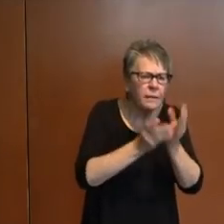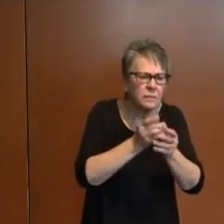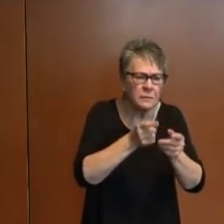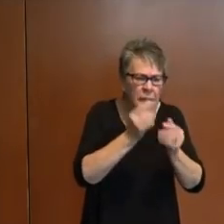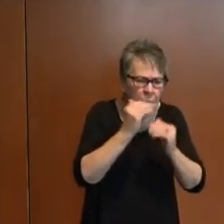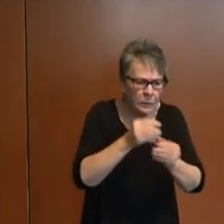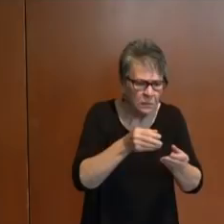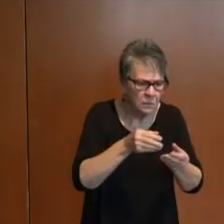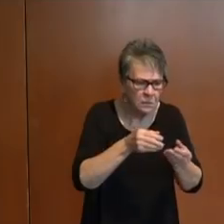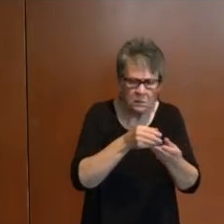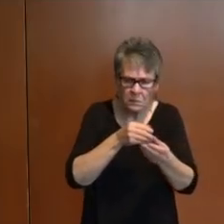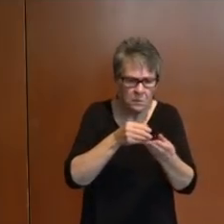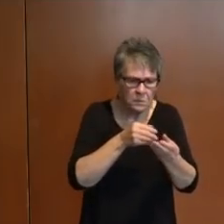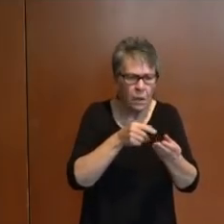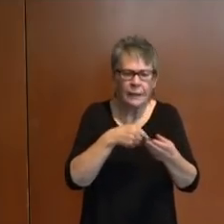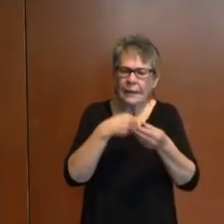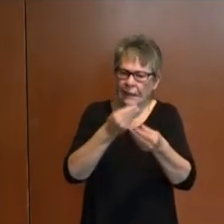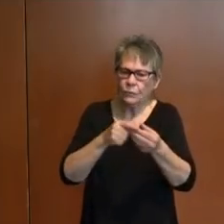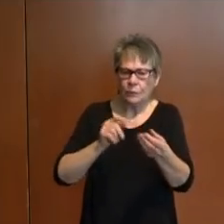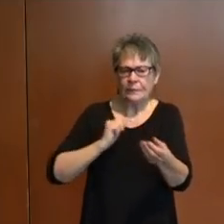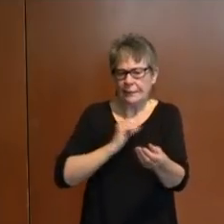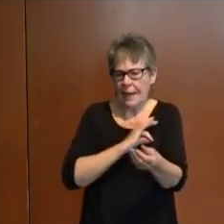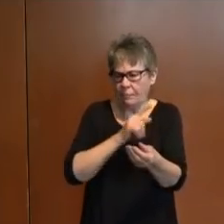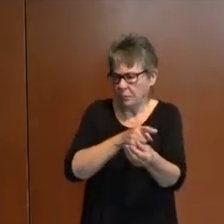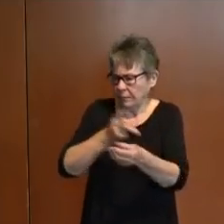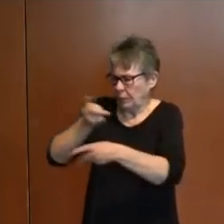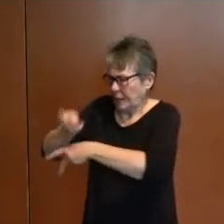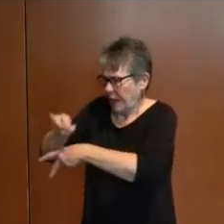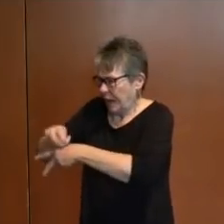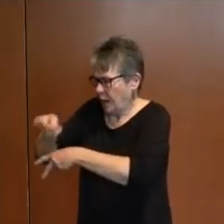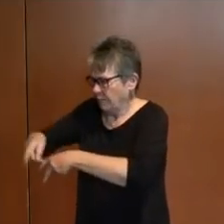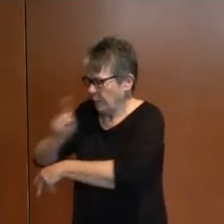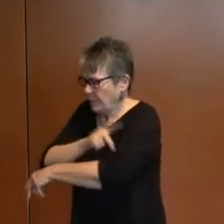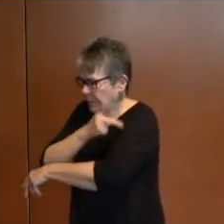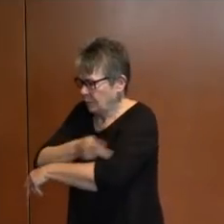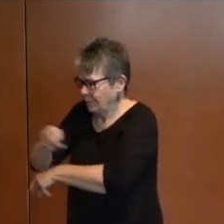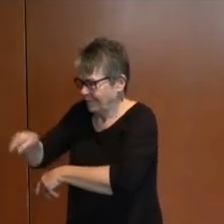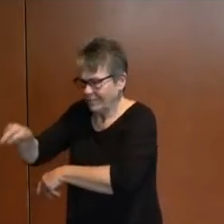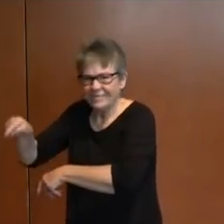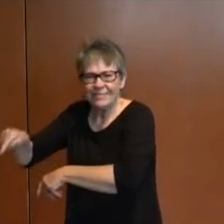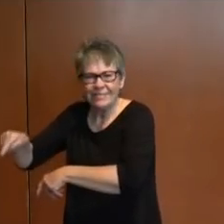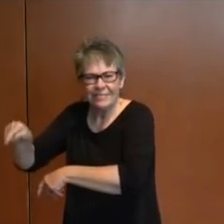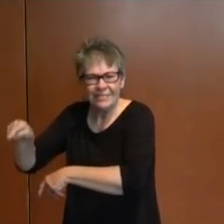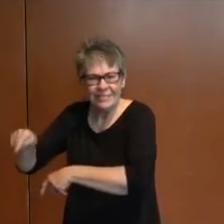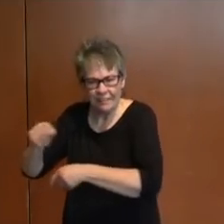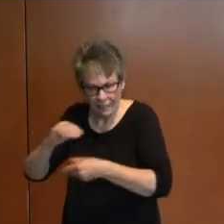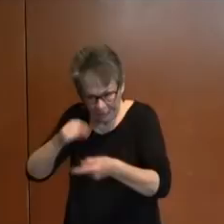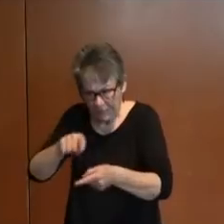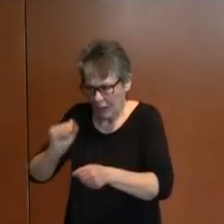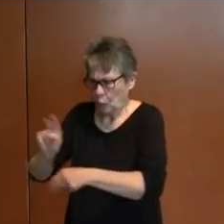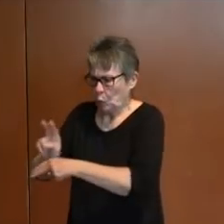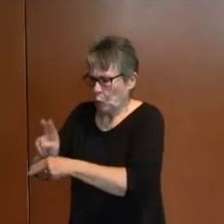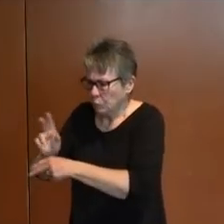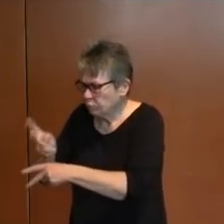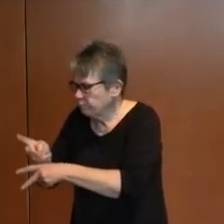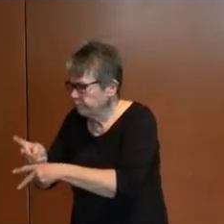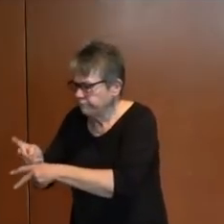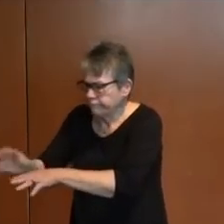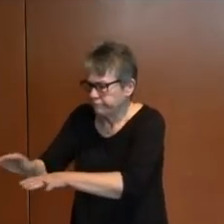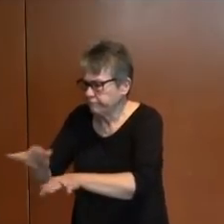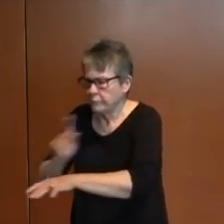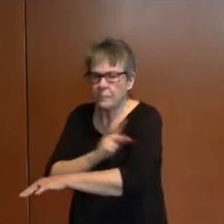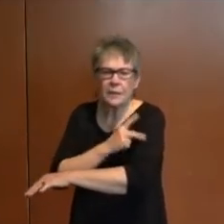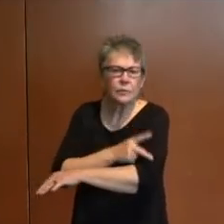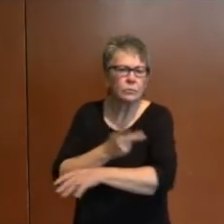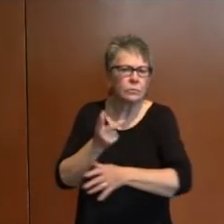need help in the hospital. But I assume, Dr. Tan, I'm going to pick. You mind if I pick? Keep going. Okay. And then when Dr. Tan turns to her right, who are